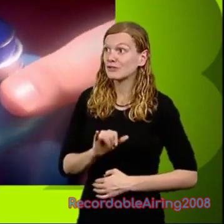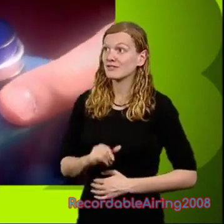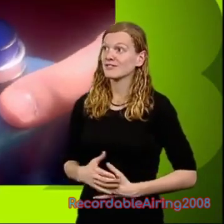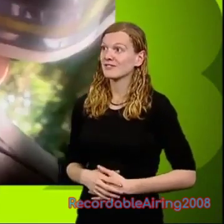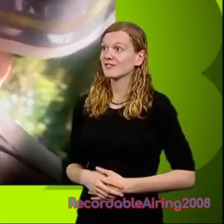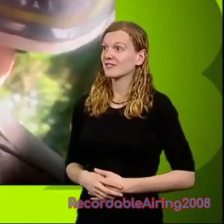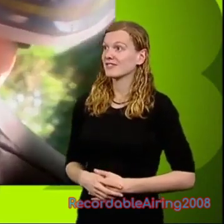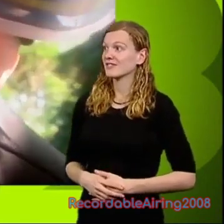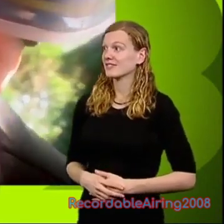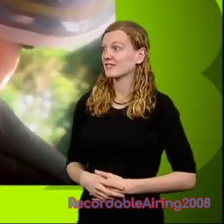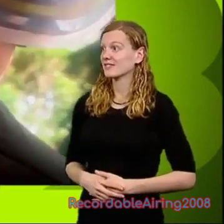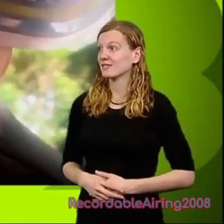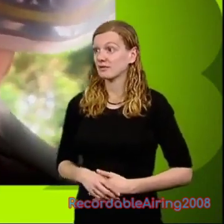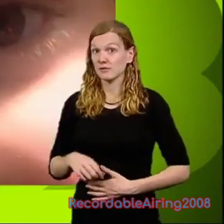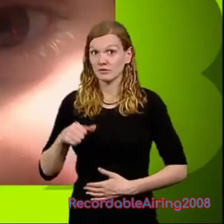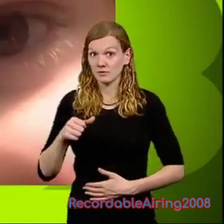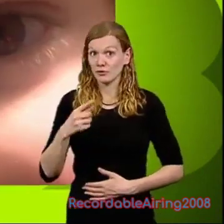in